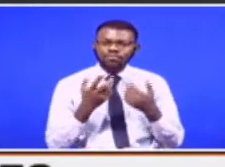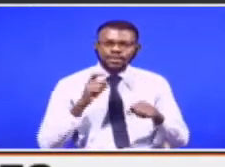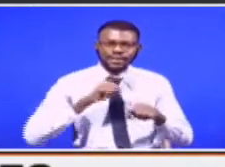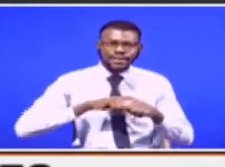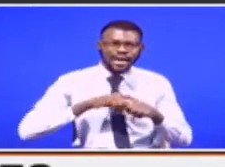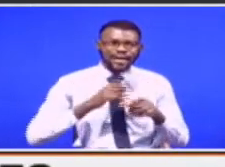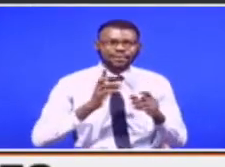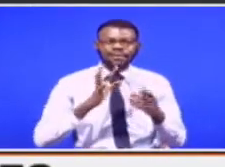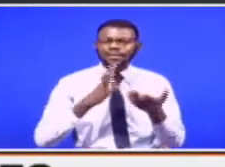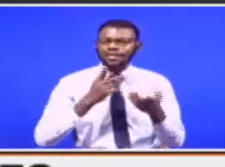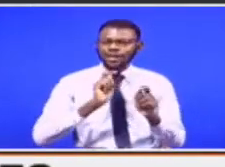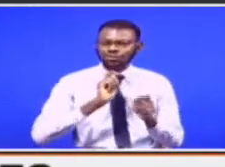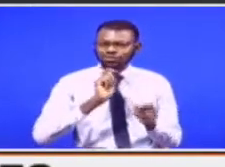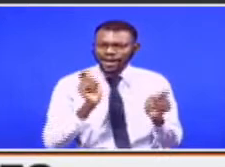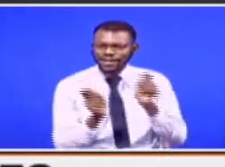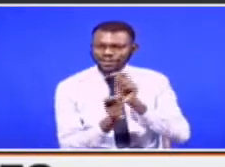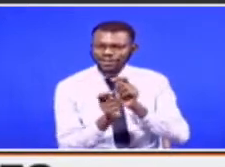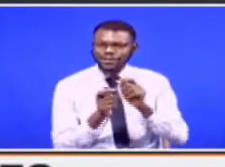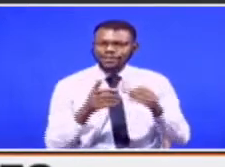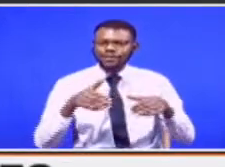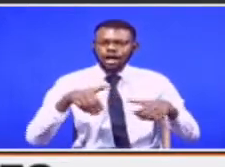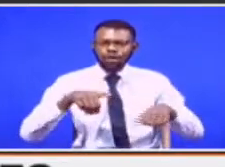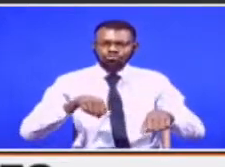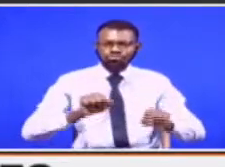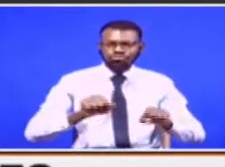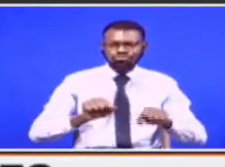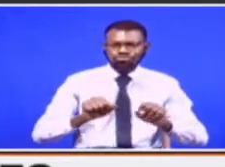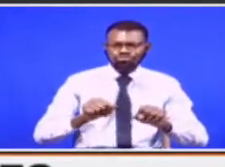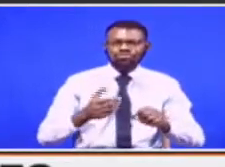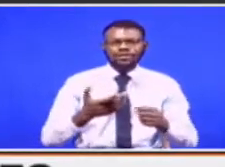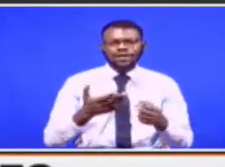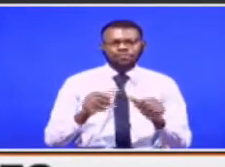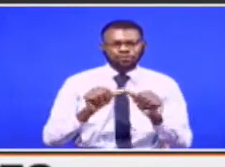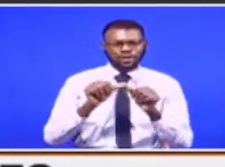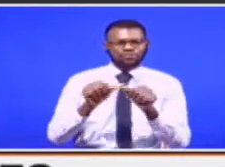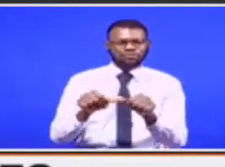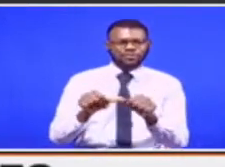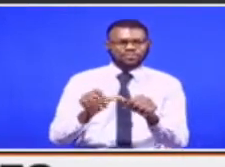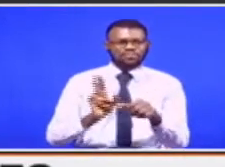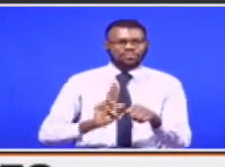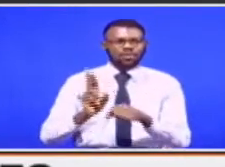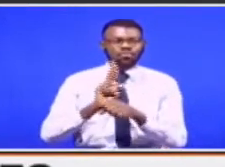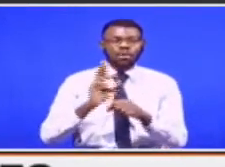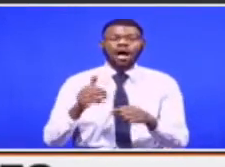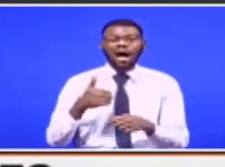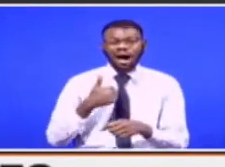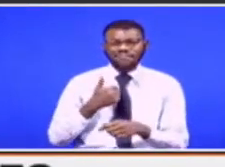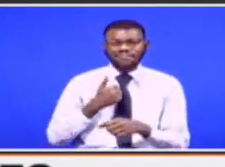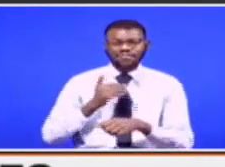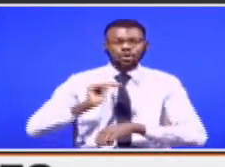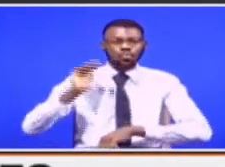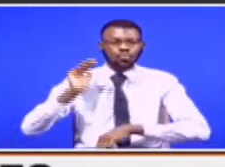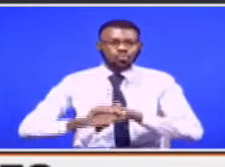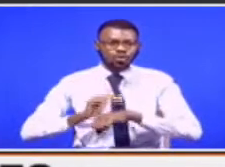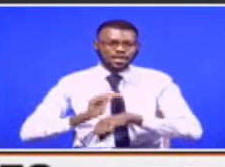to be back on the road in a few minutes. The advantages of the motorcycle that you